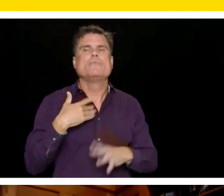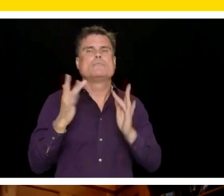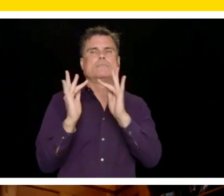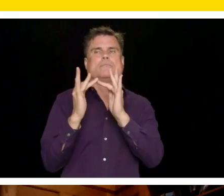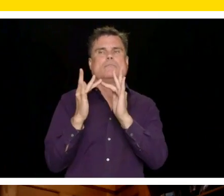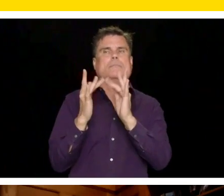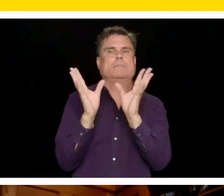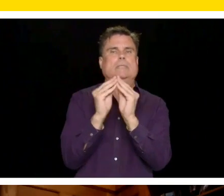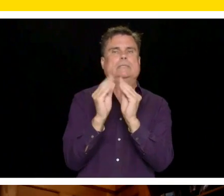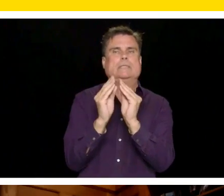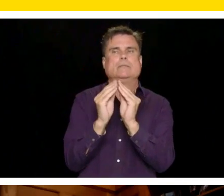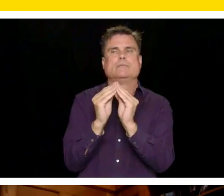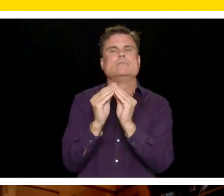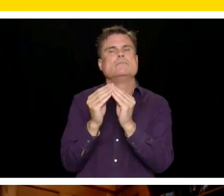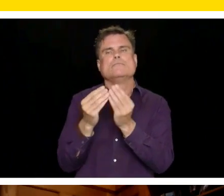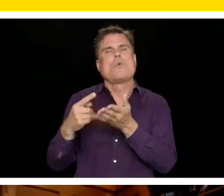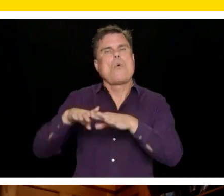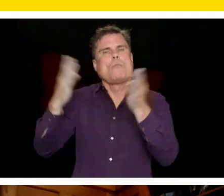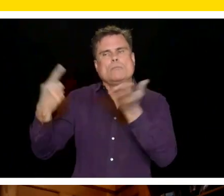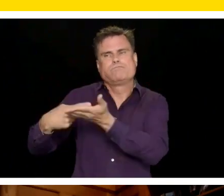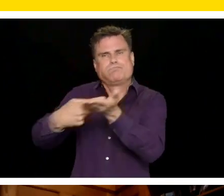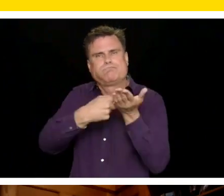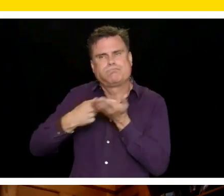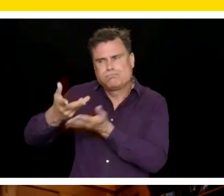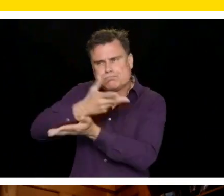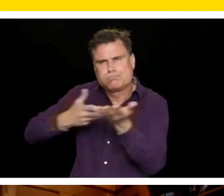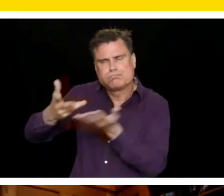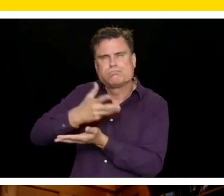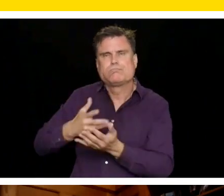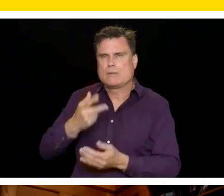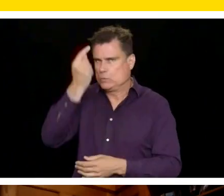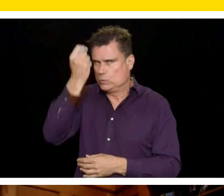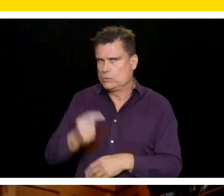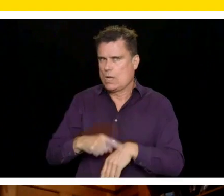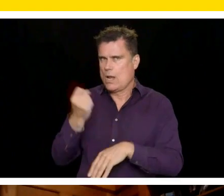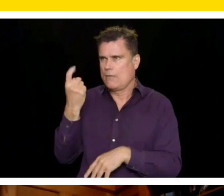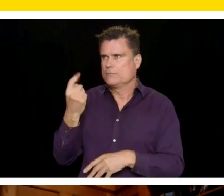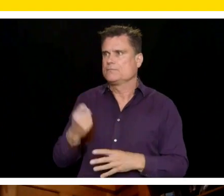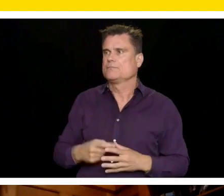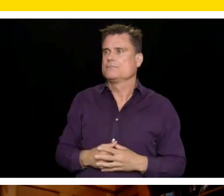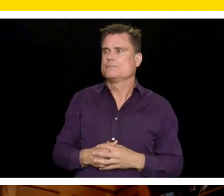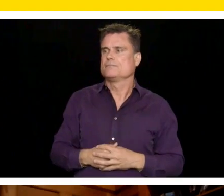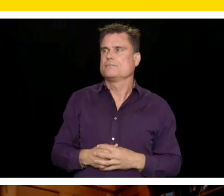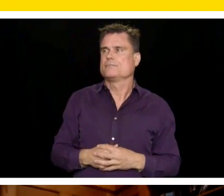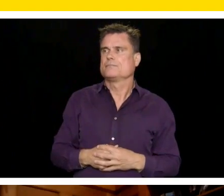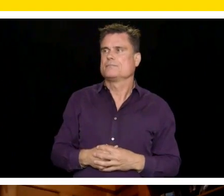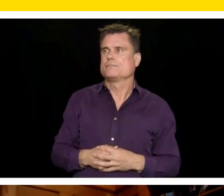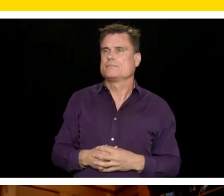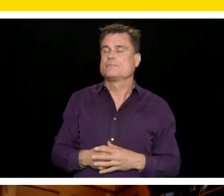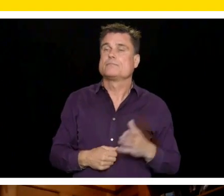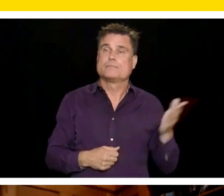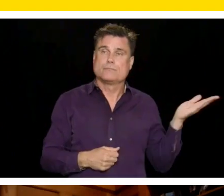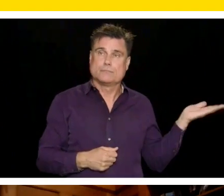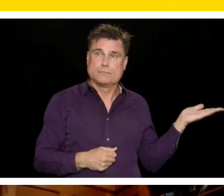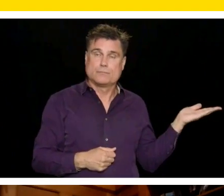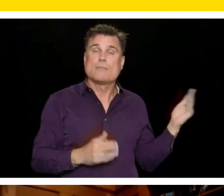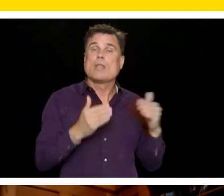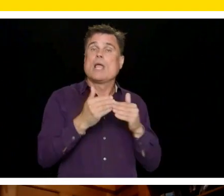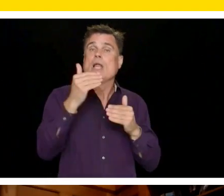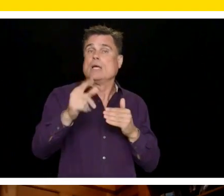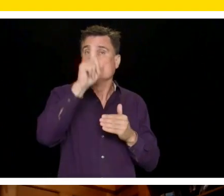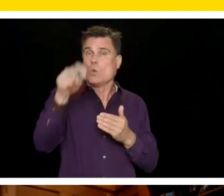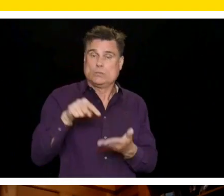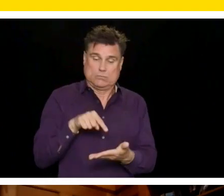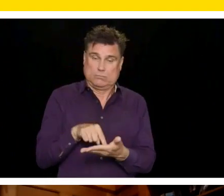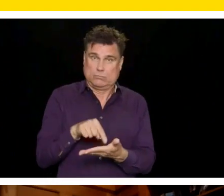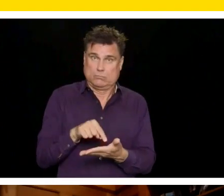and I are self-employed and we work at home. We have 2 children, 1 with special needs. We've had to reduce our hours to